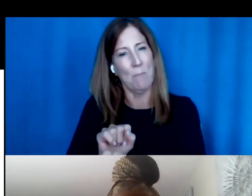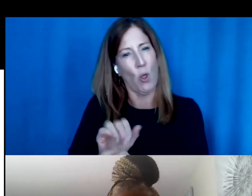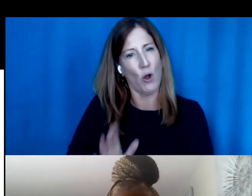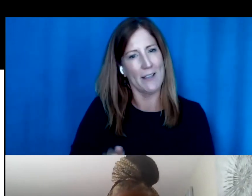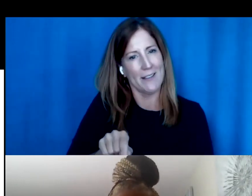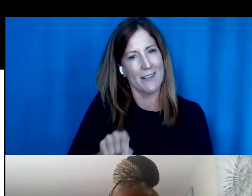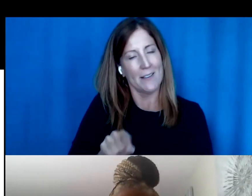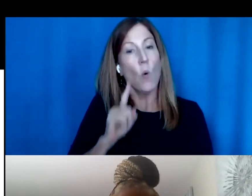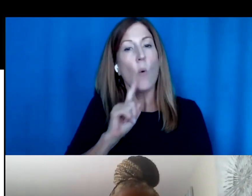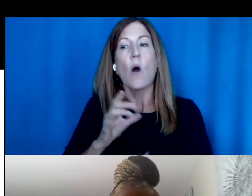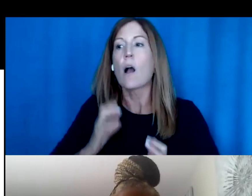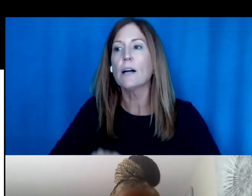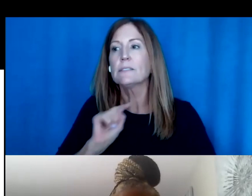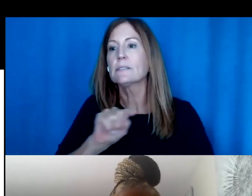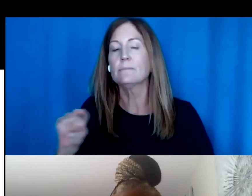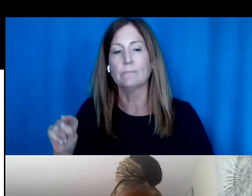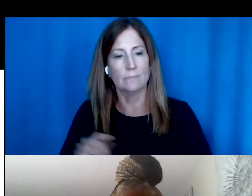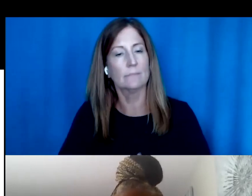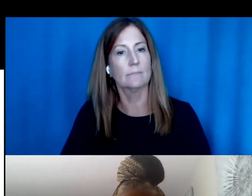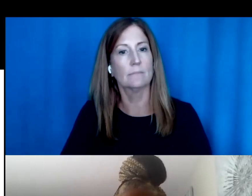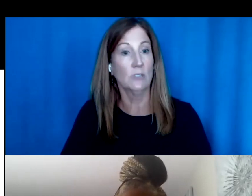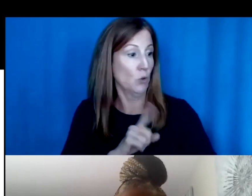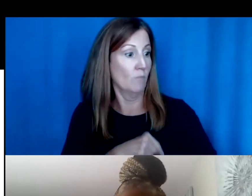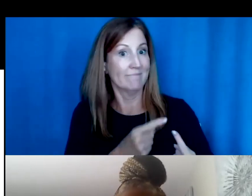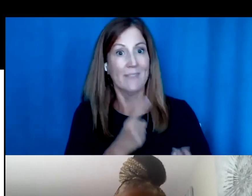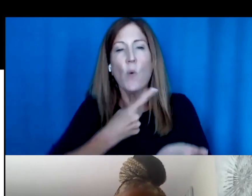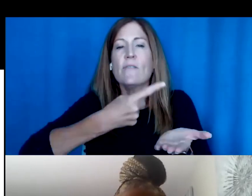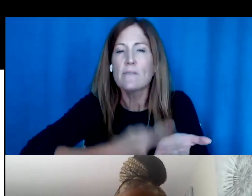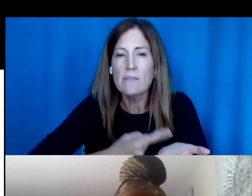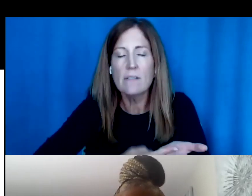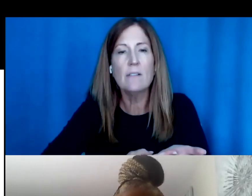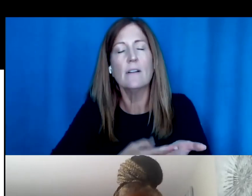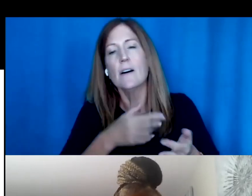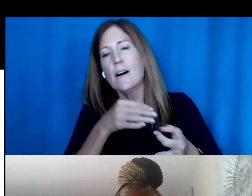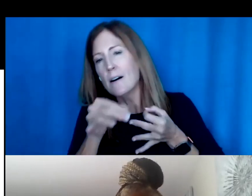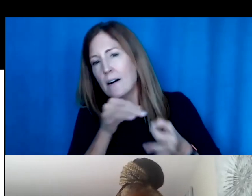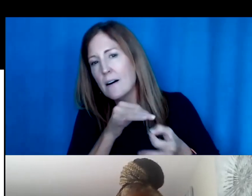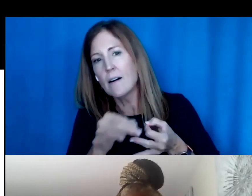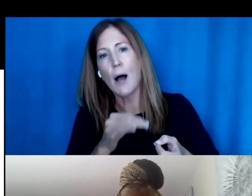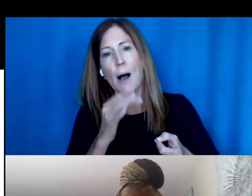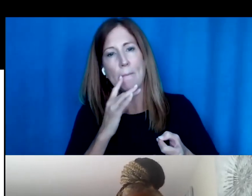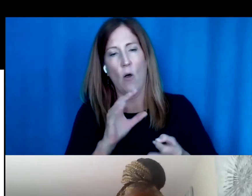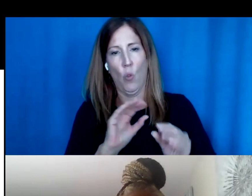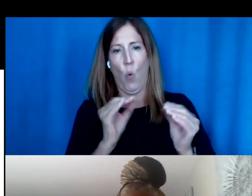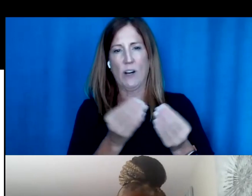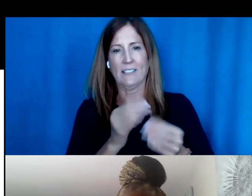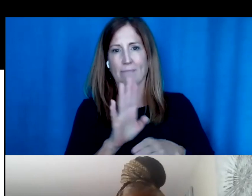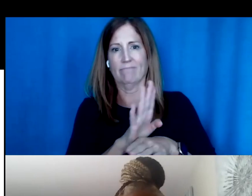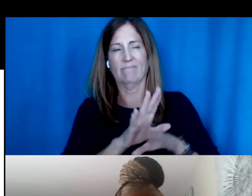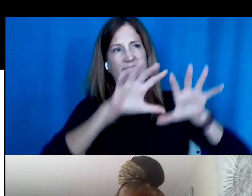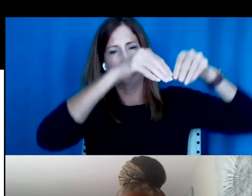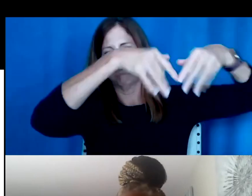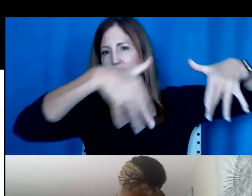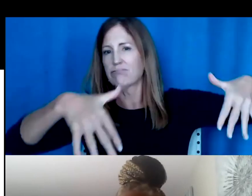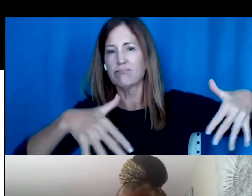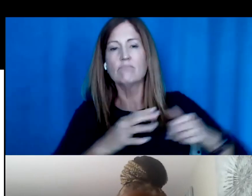customer. So we've discussed earlier on the organization, and Sandra has already